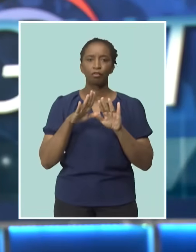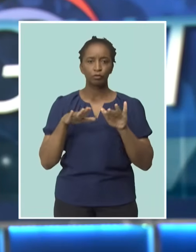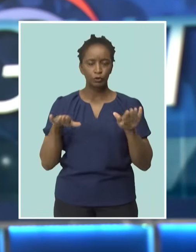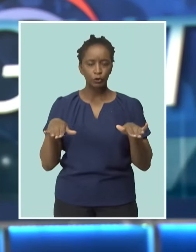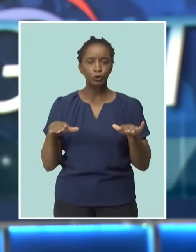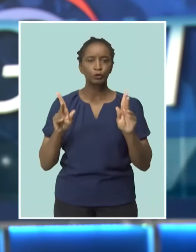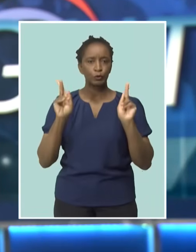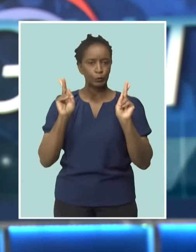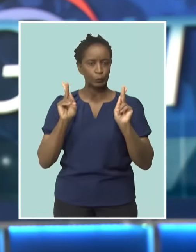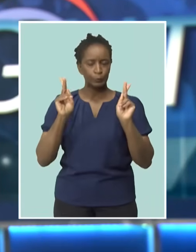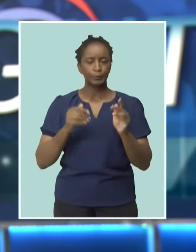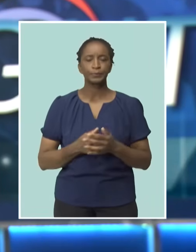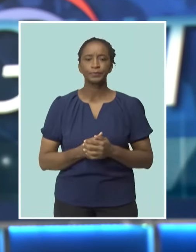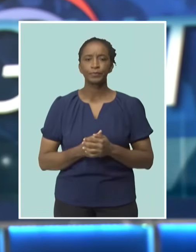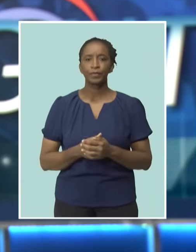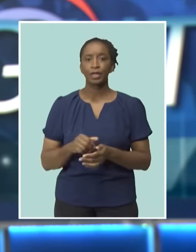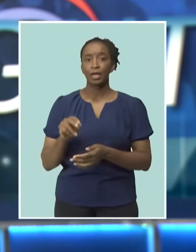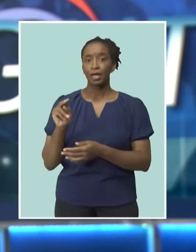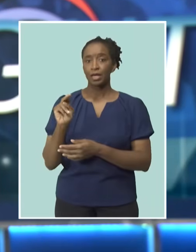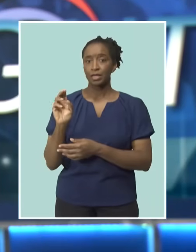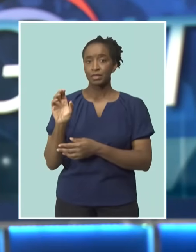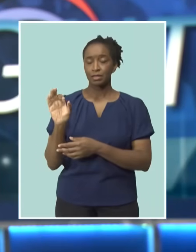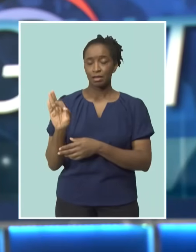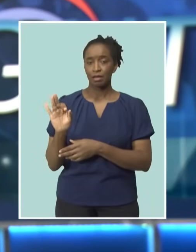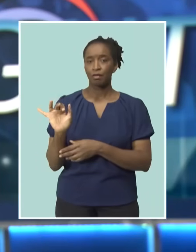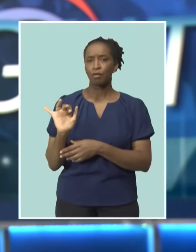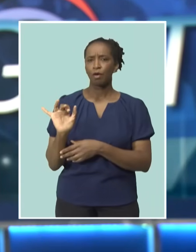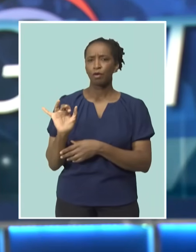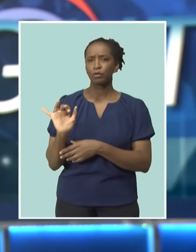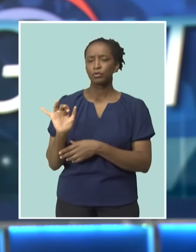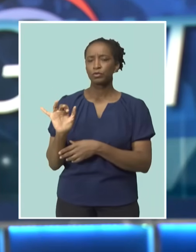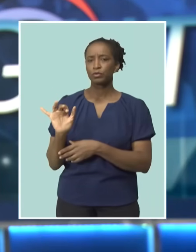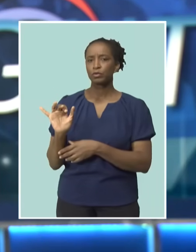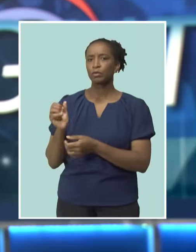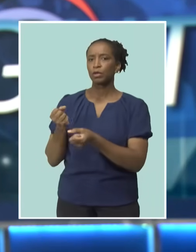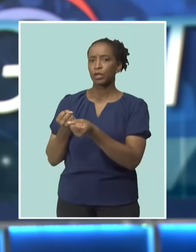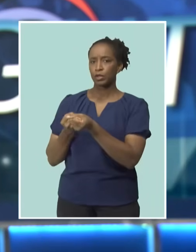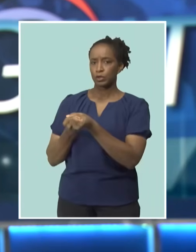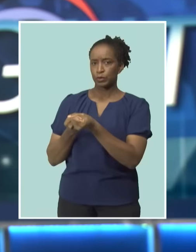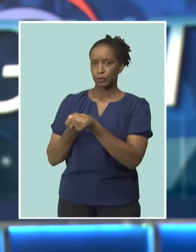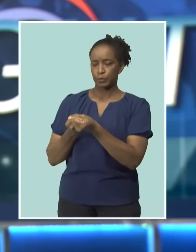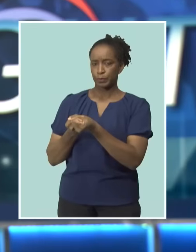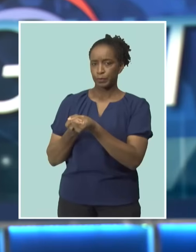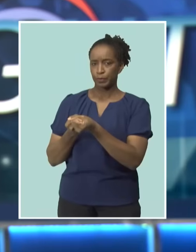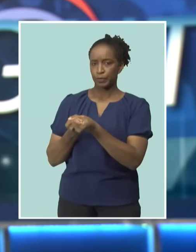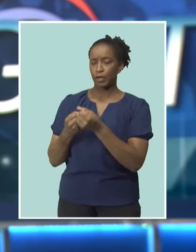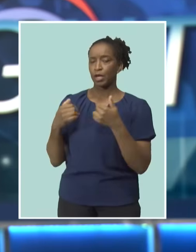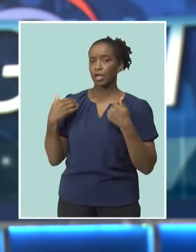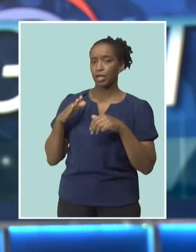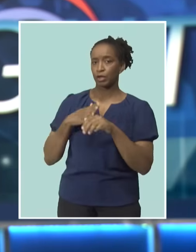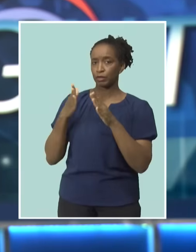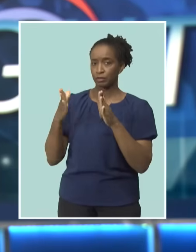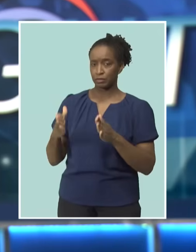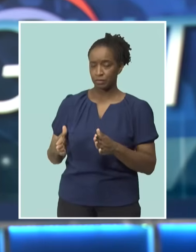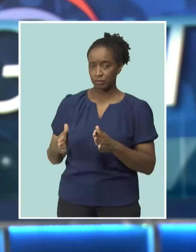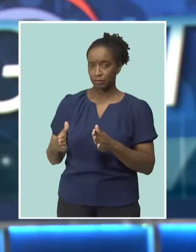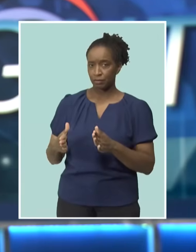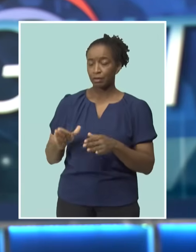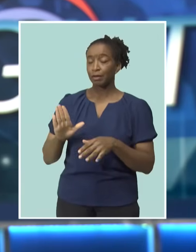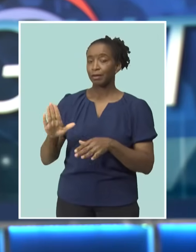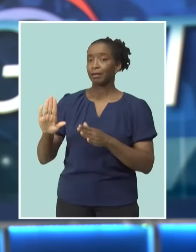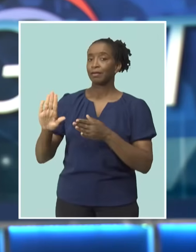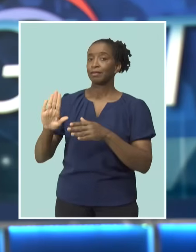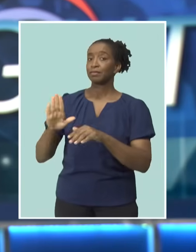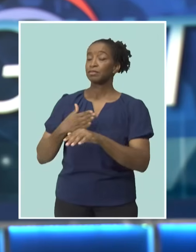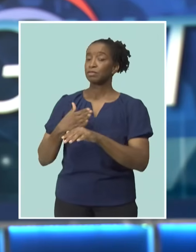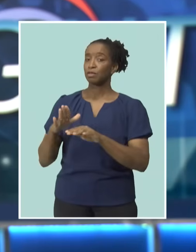The National Cultural Foundation is also endorsing young artist Rico Grateful Co. Gaskin's remake of Senator John